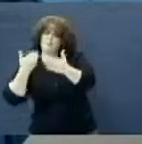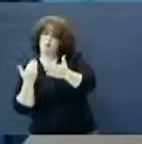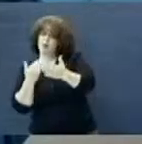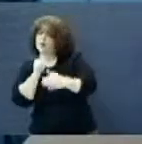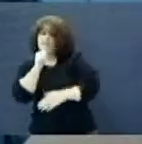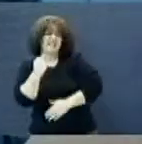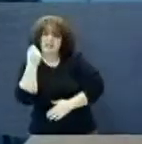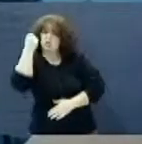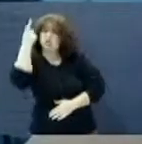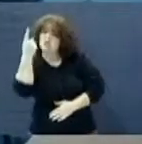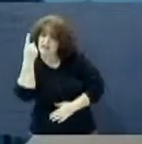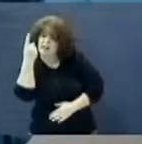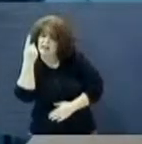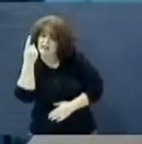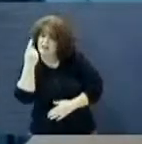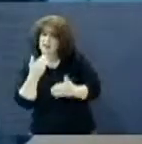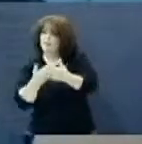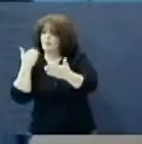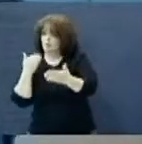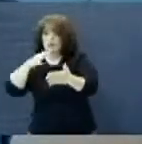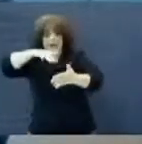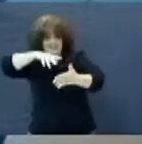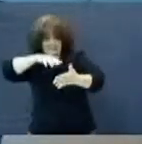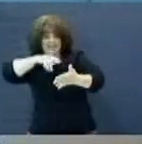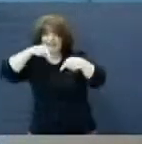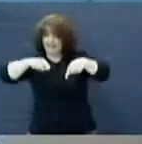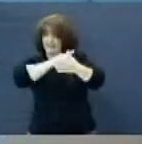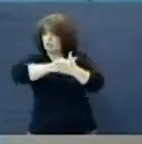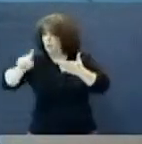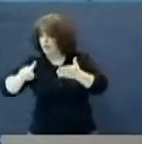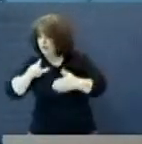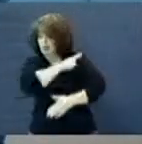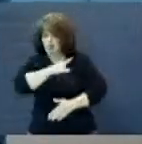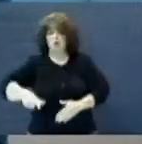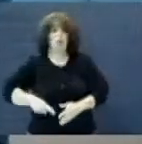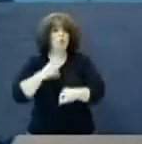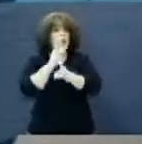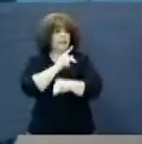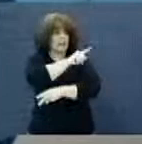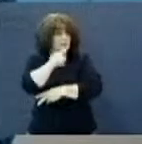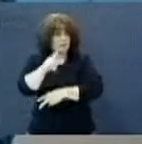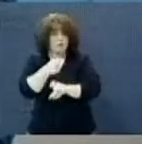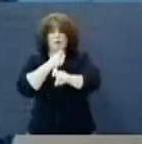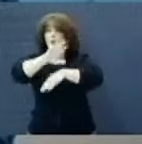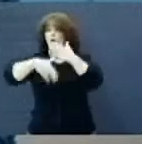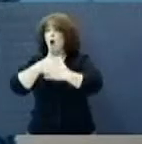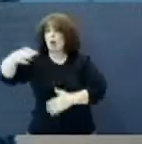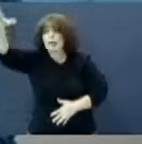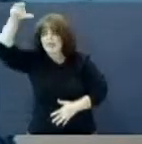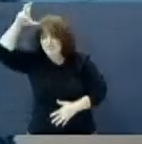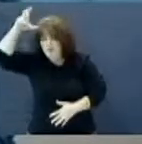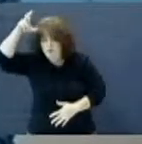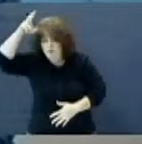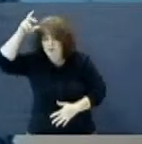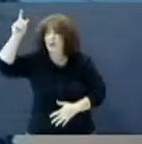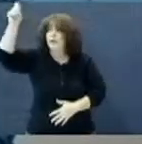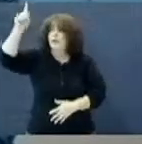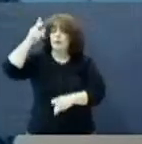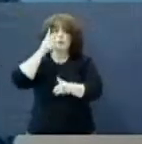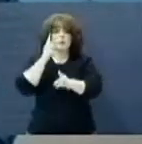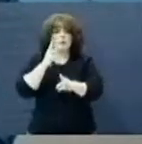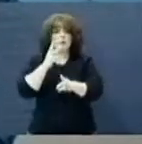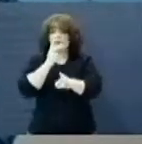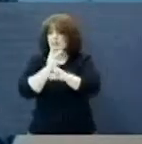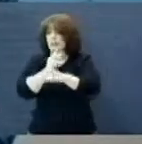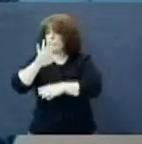I did study that out this week. The Lord shall preserve thee from all evil. He shall preserve